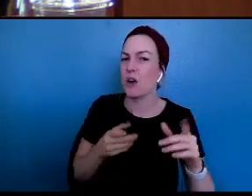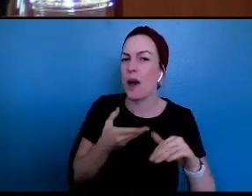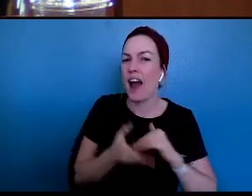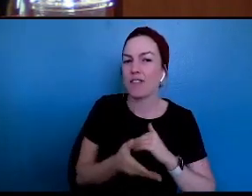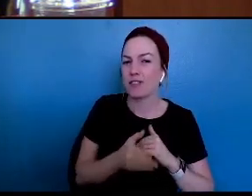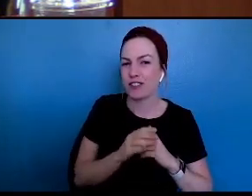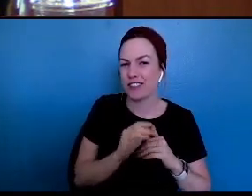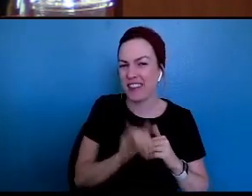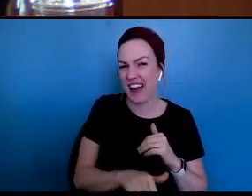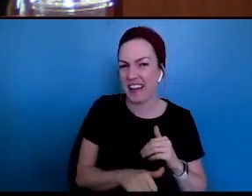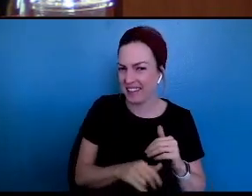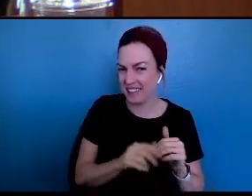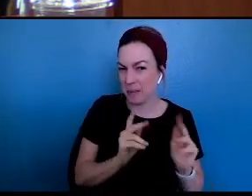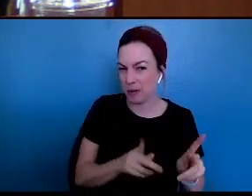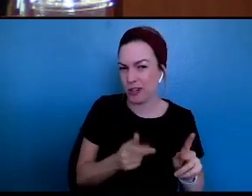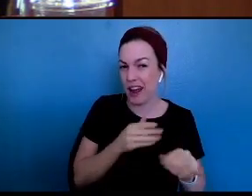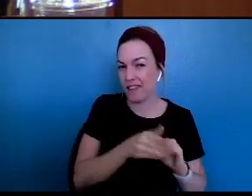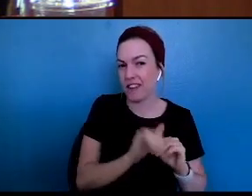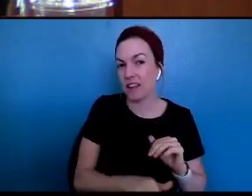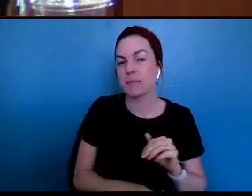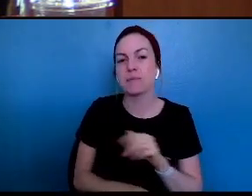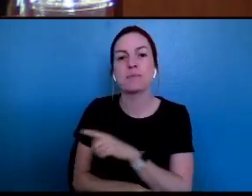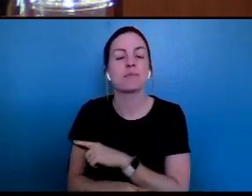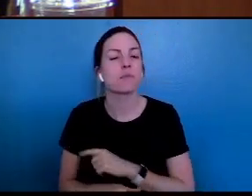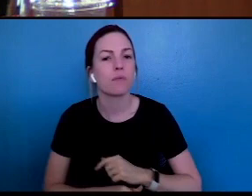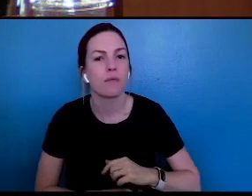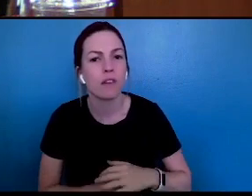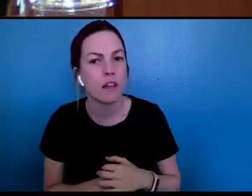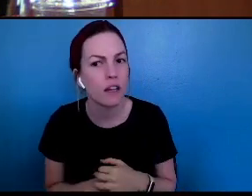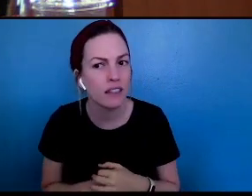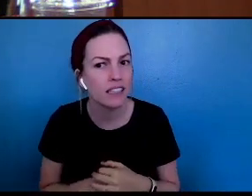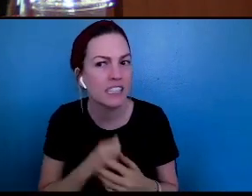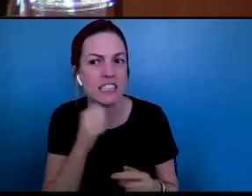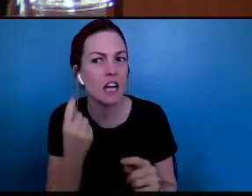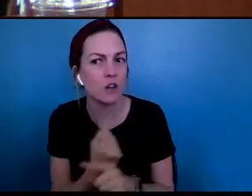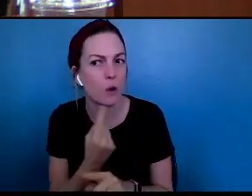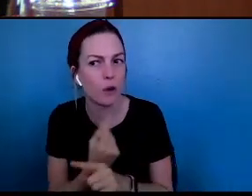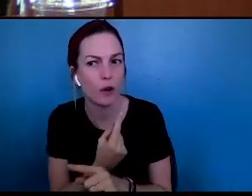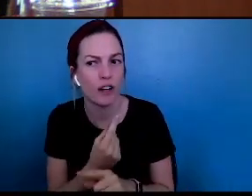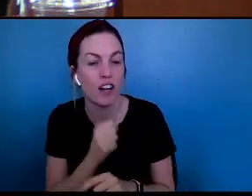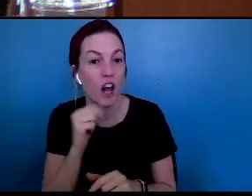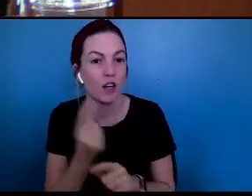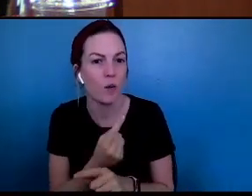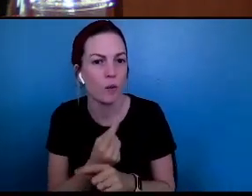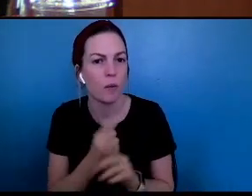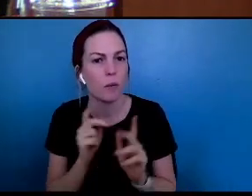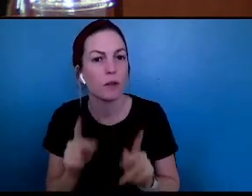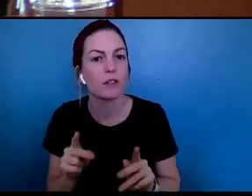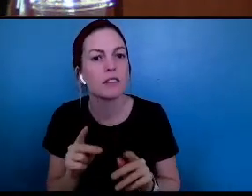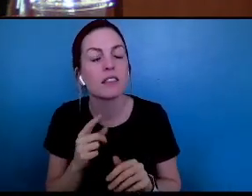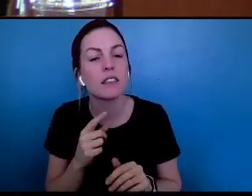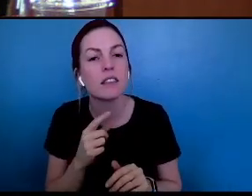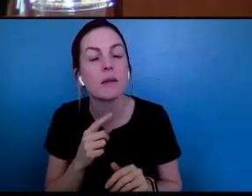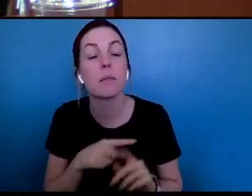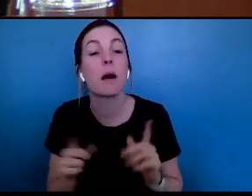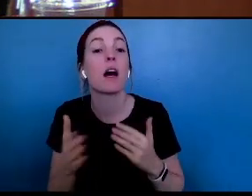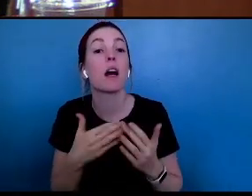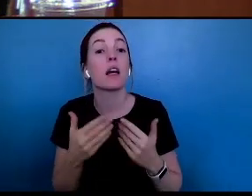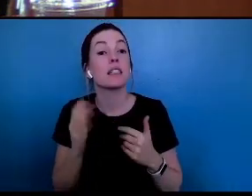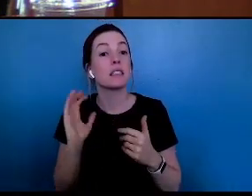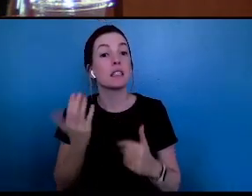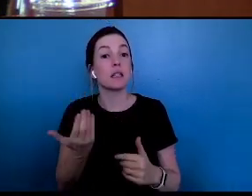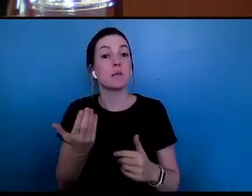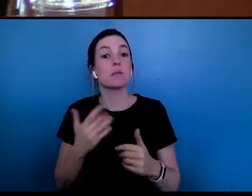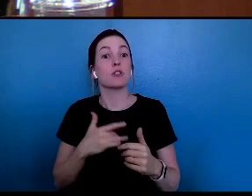exactly. Yes, a non-Beth, non-Audrey person said that. And then I think the general feeling there